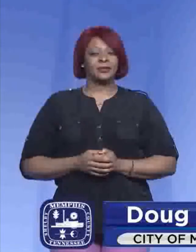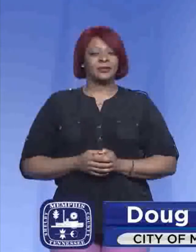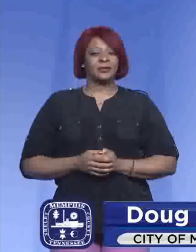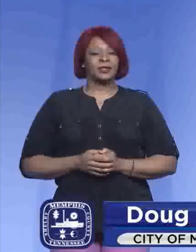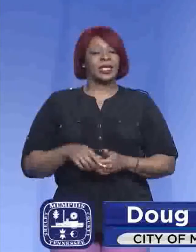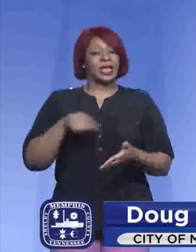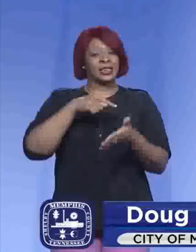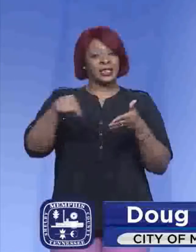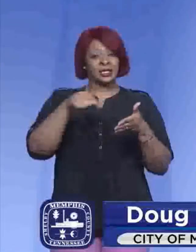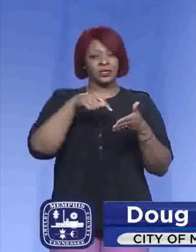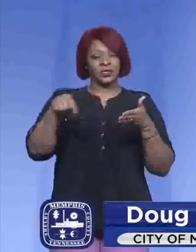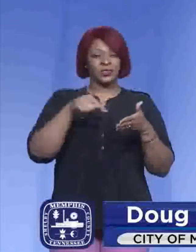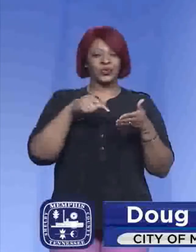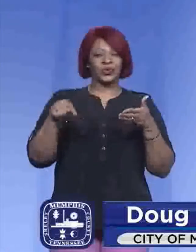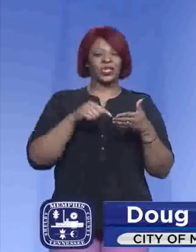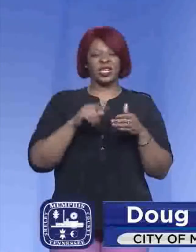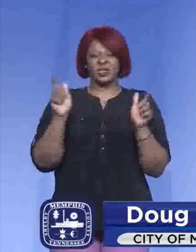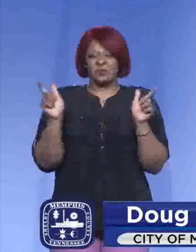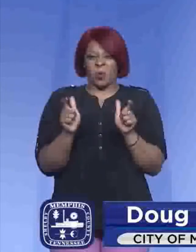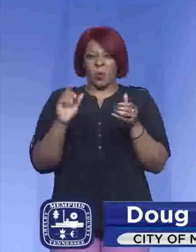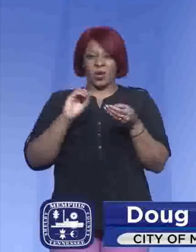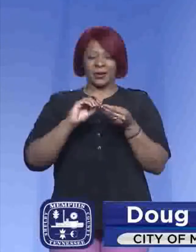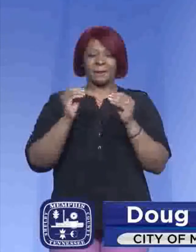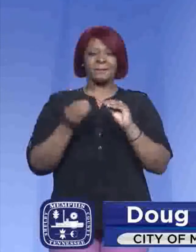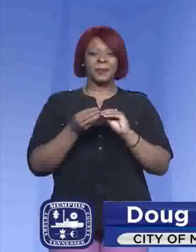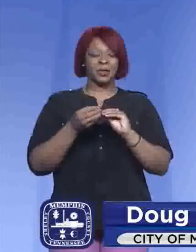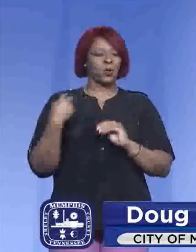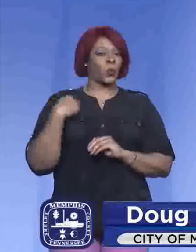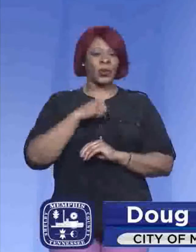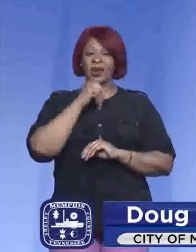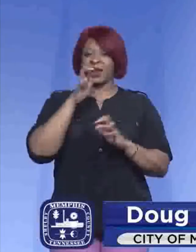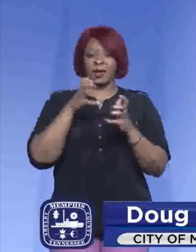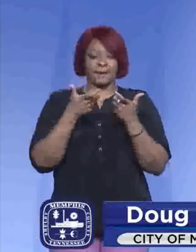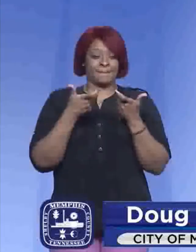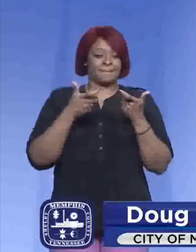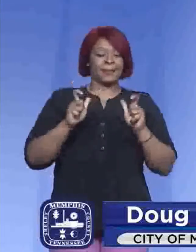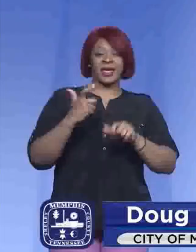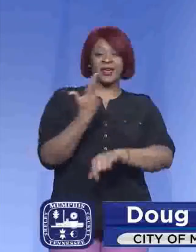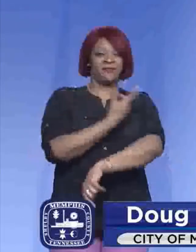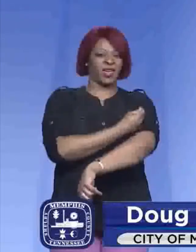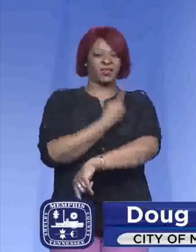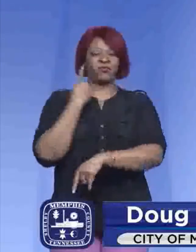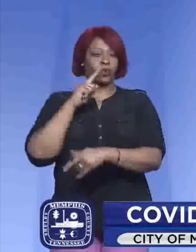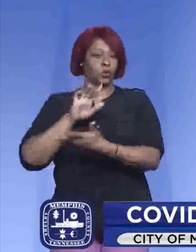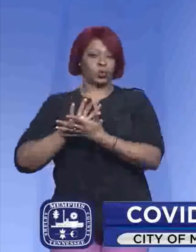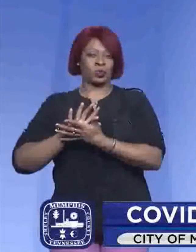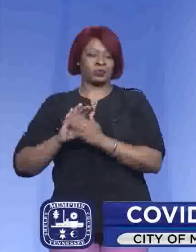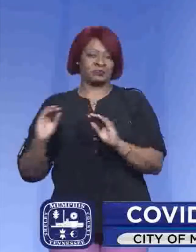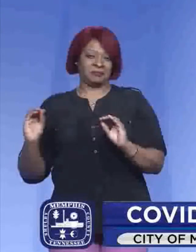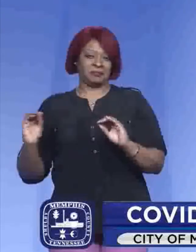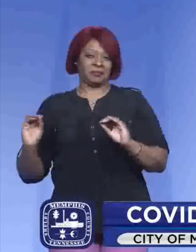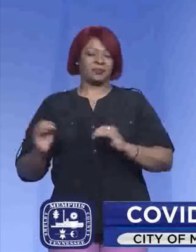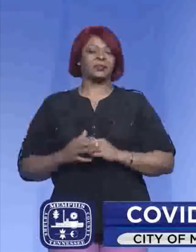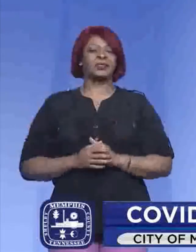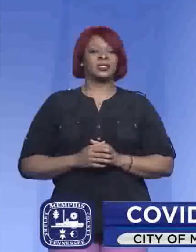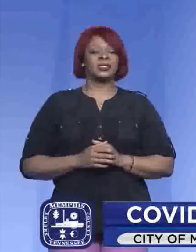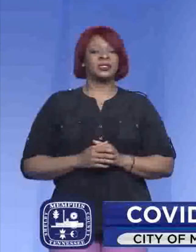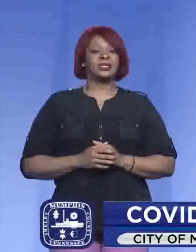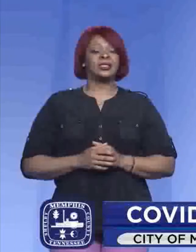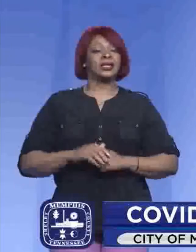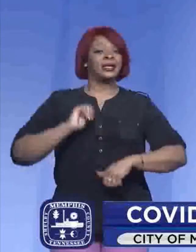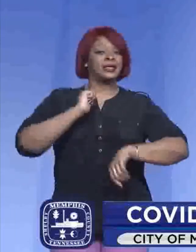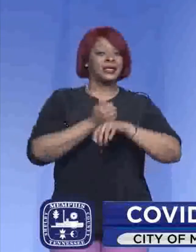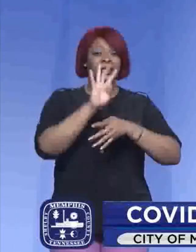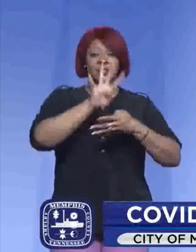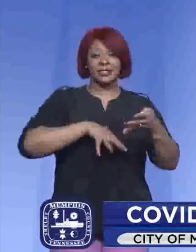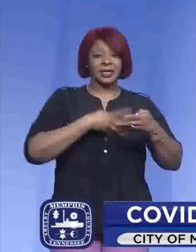And this week it will be a slightly smaller number because we're not doing the mass vaccinations for the schools. How we set our